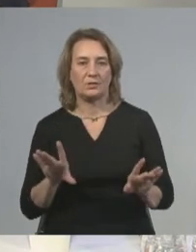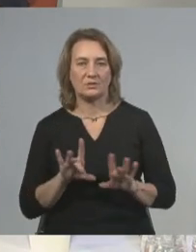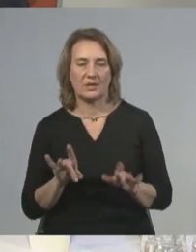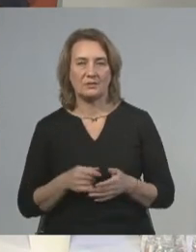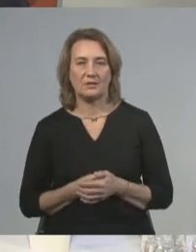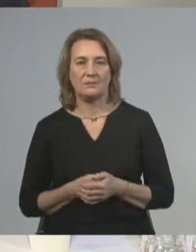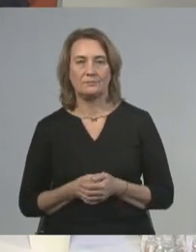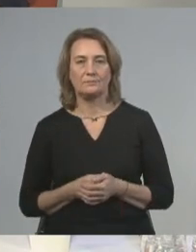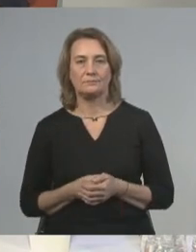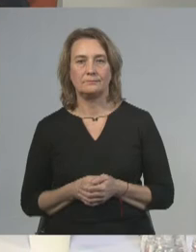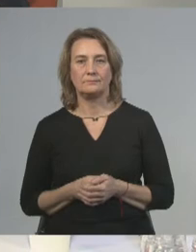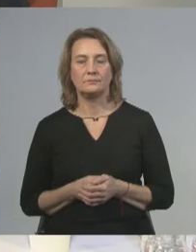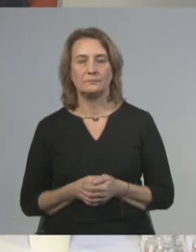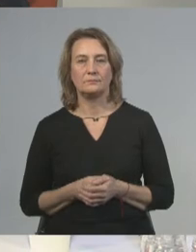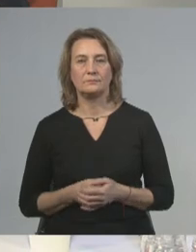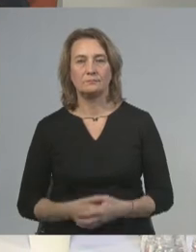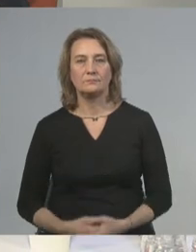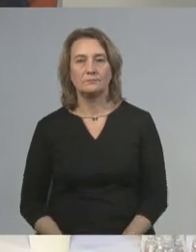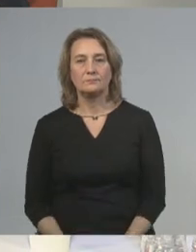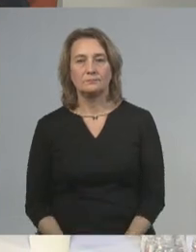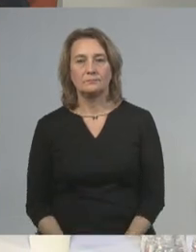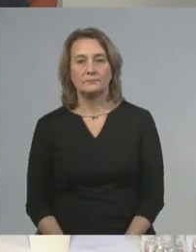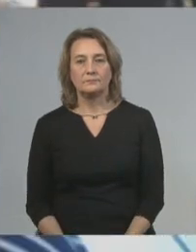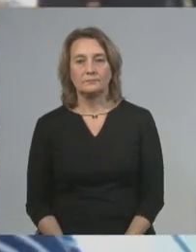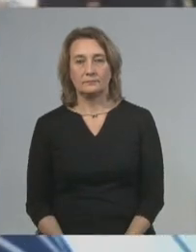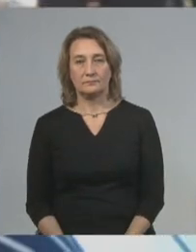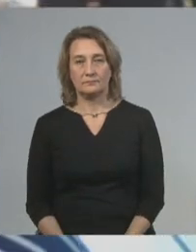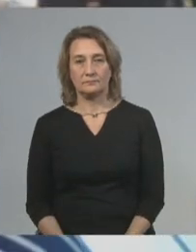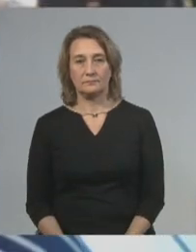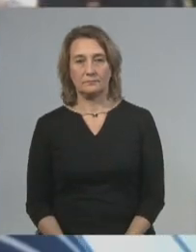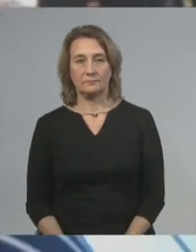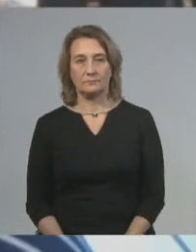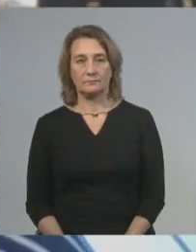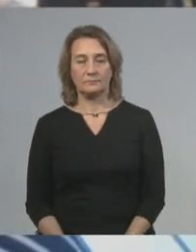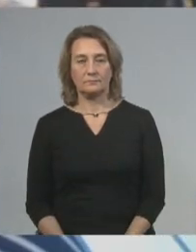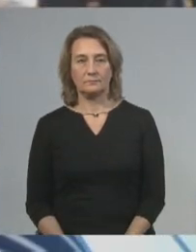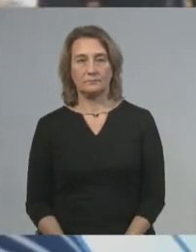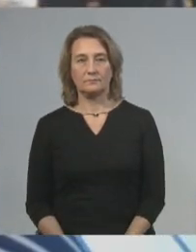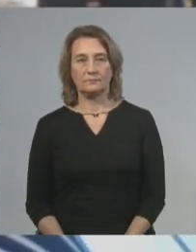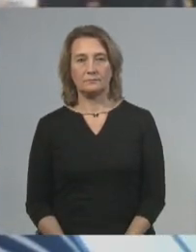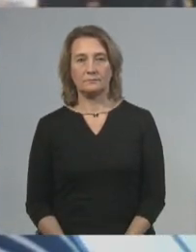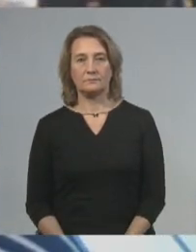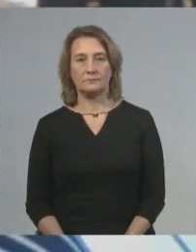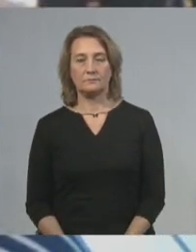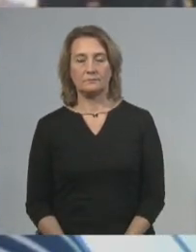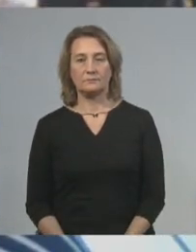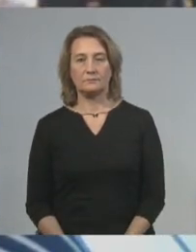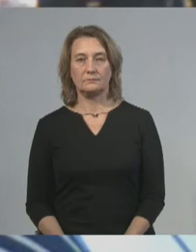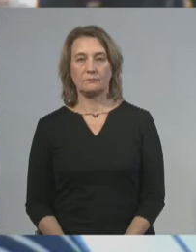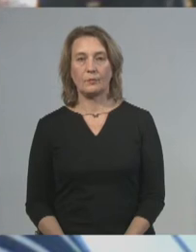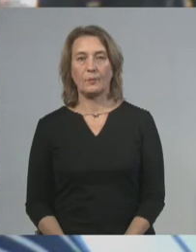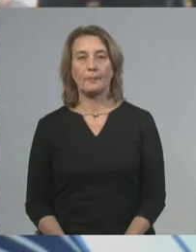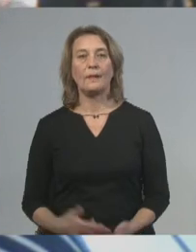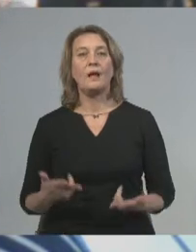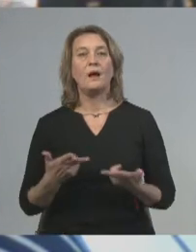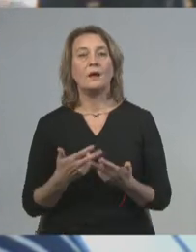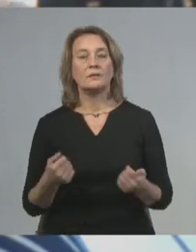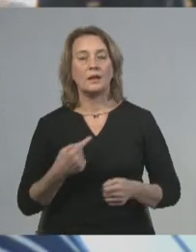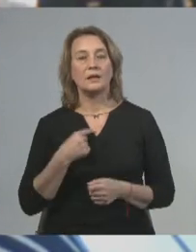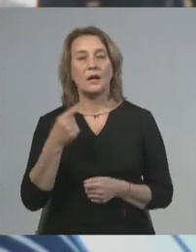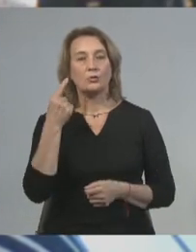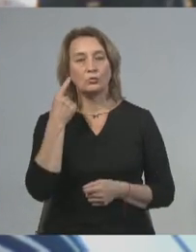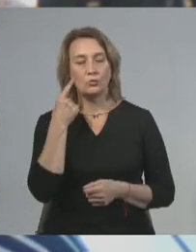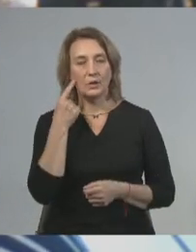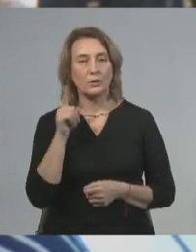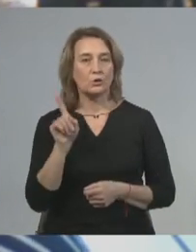comment your final words on this topic sensitive reporting is definitely something that is a